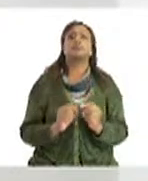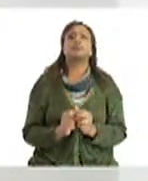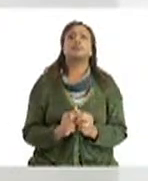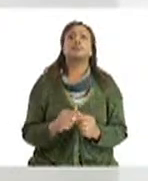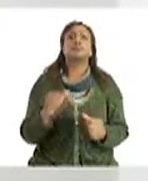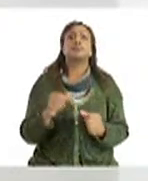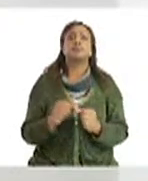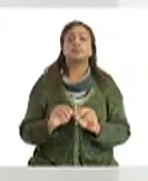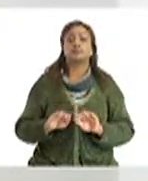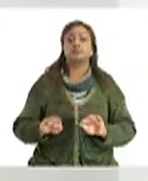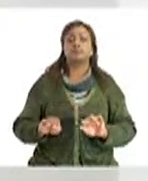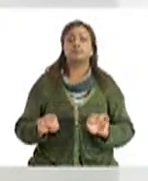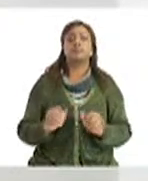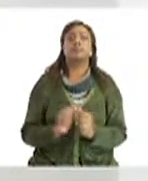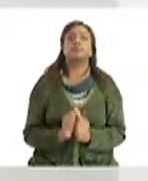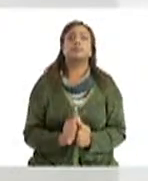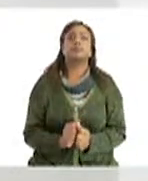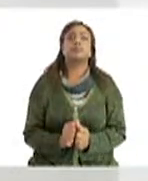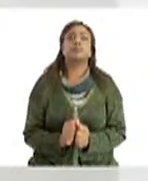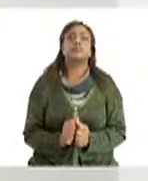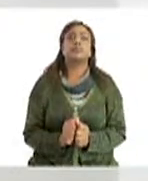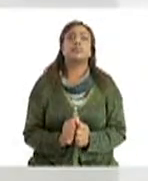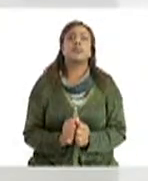to ensure we are not touching each other.